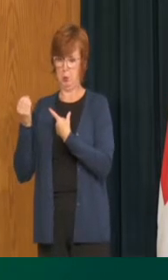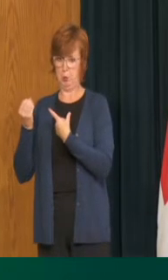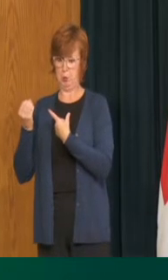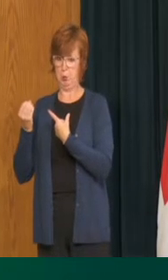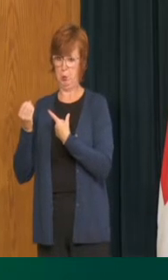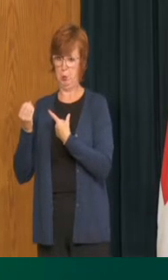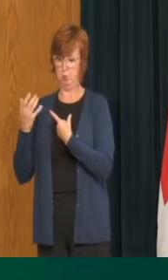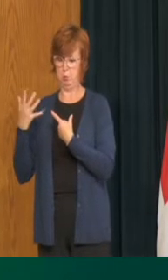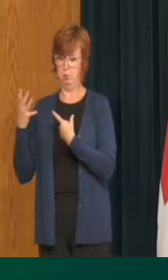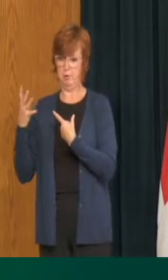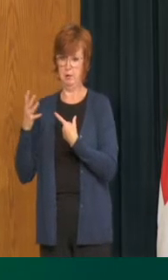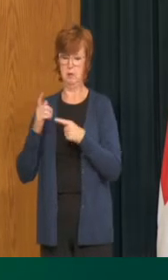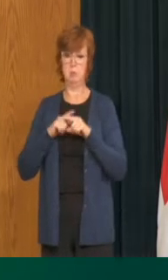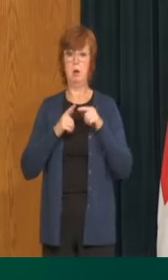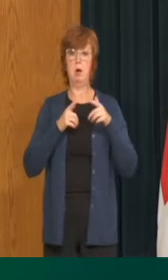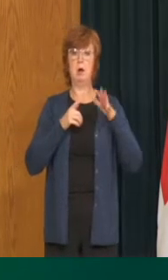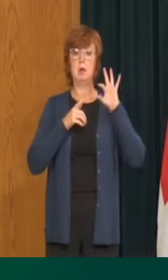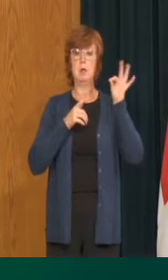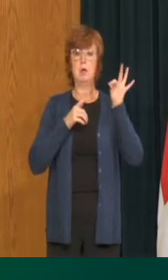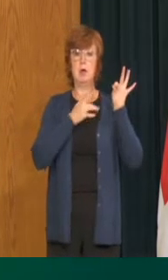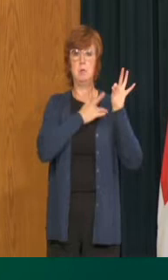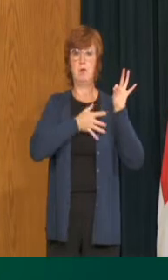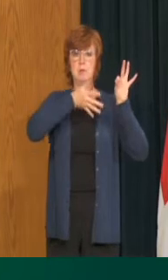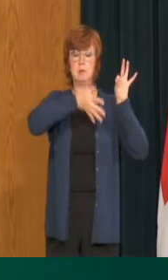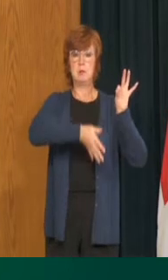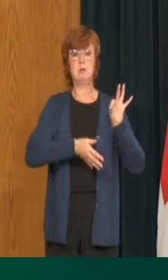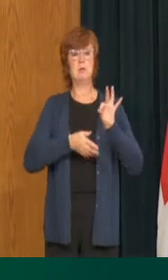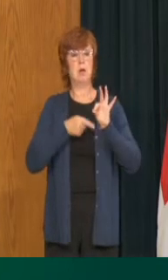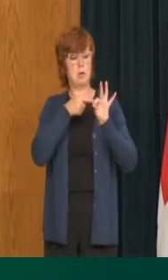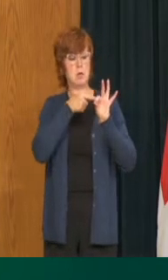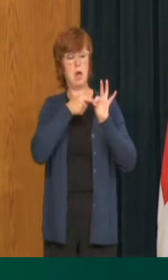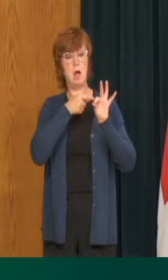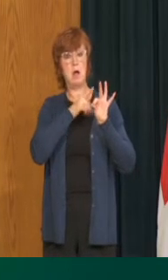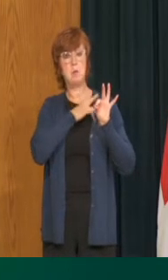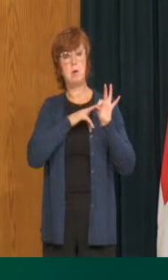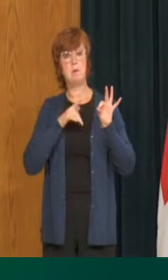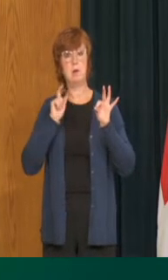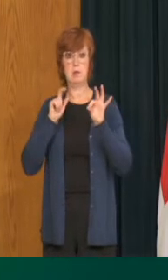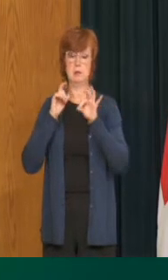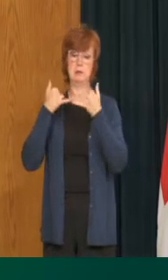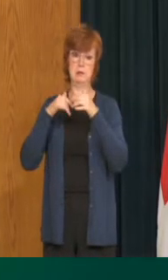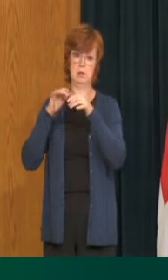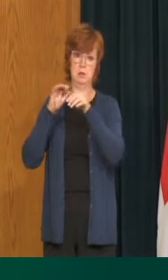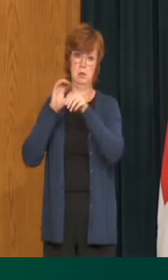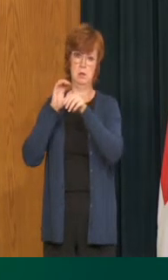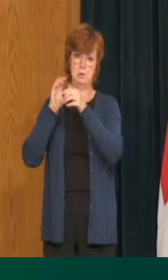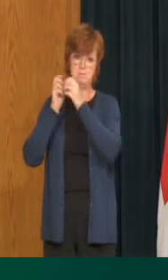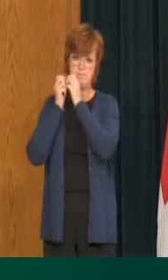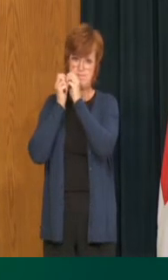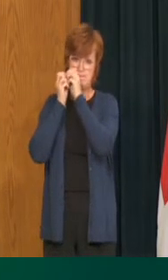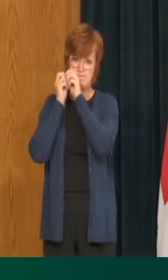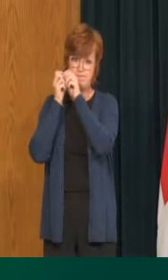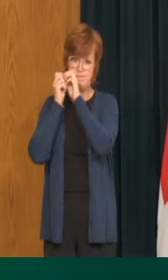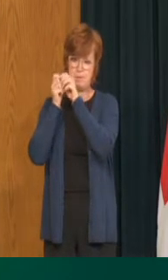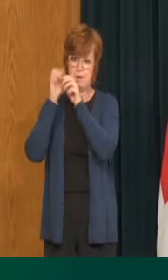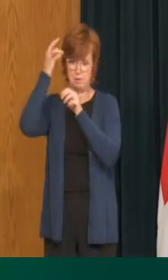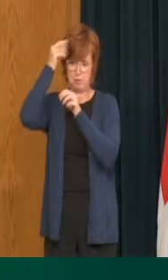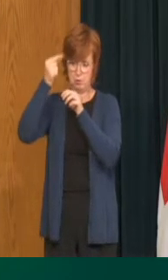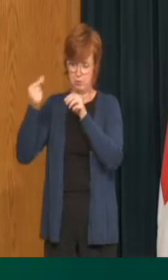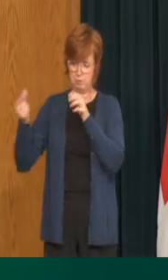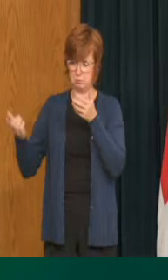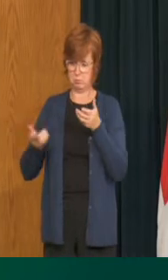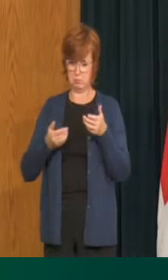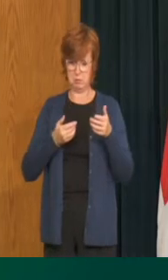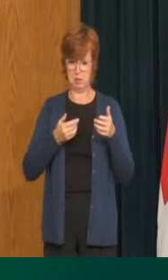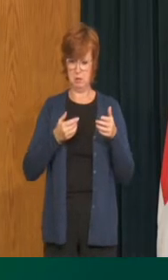working on this earlier, all of the provinces now are working with the federal government on whether or not A, they're going to make it